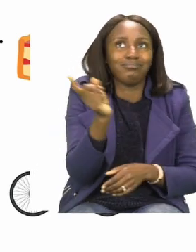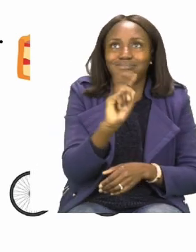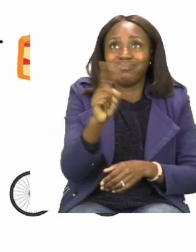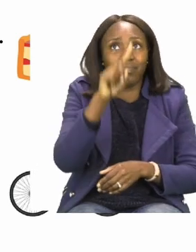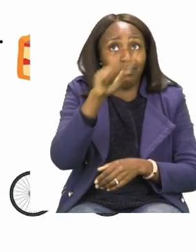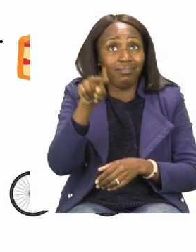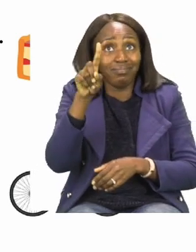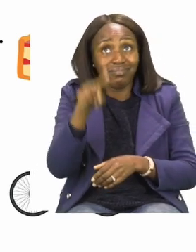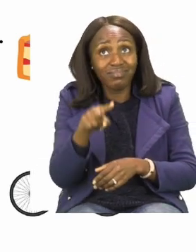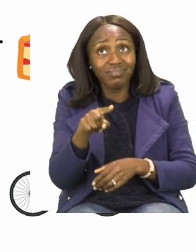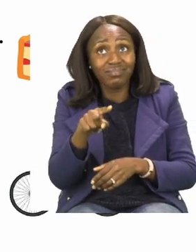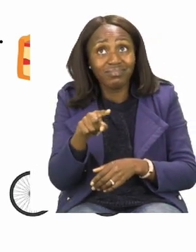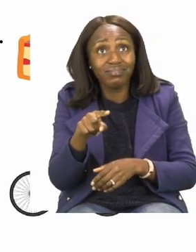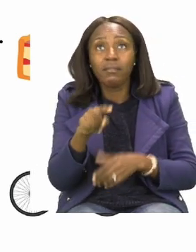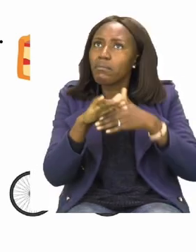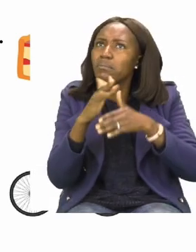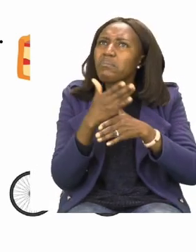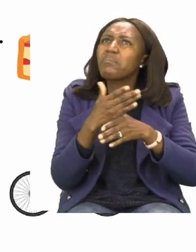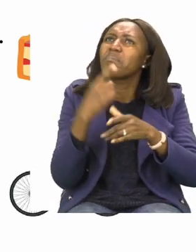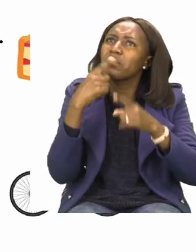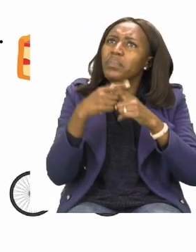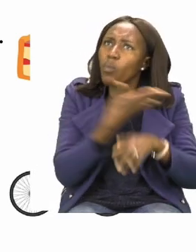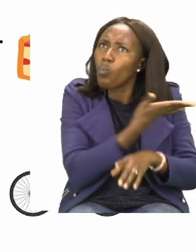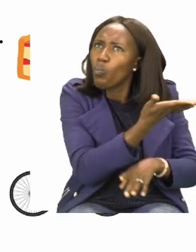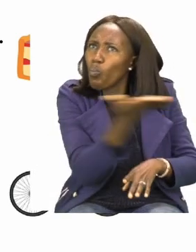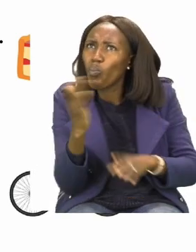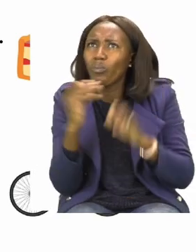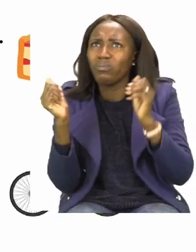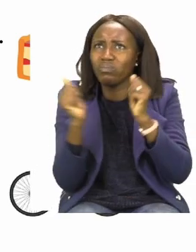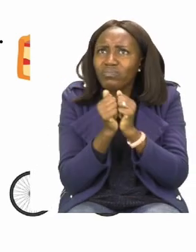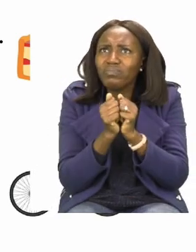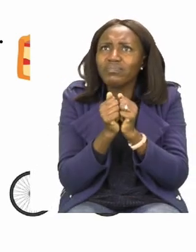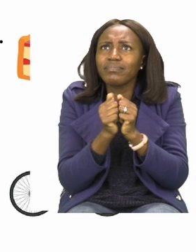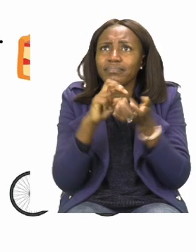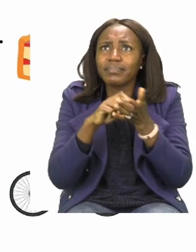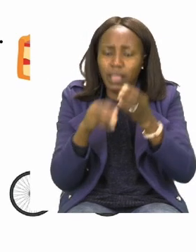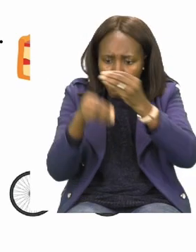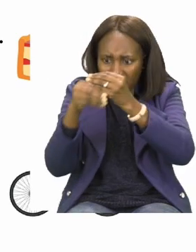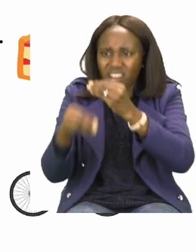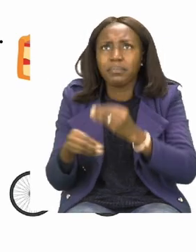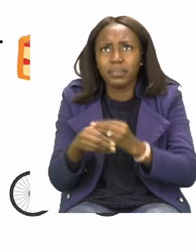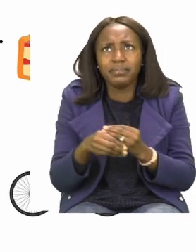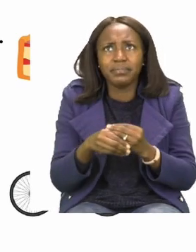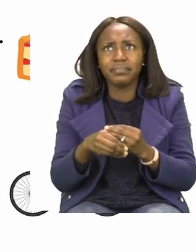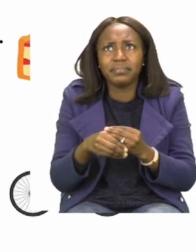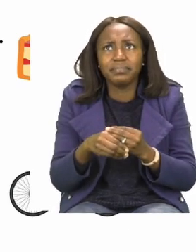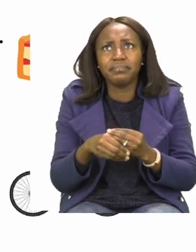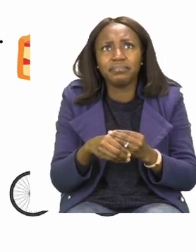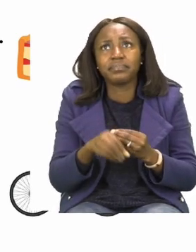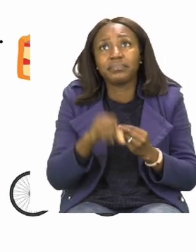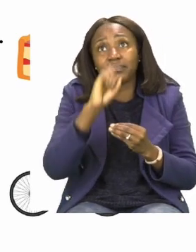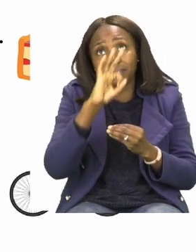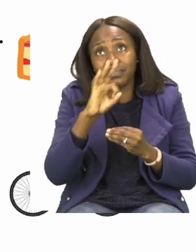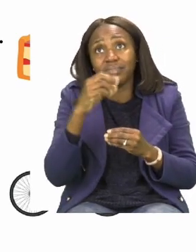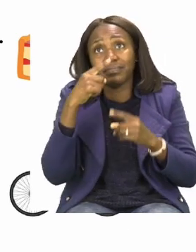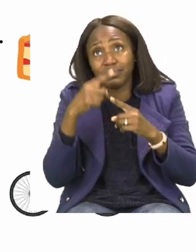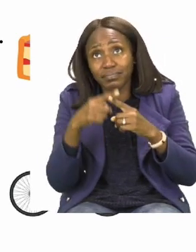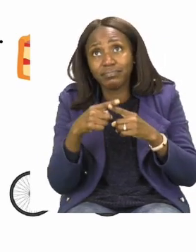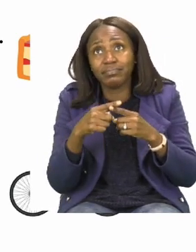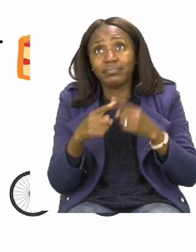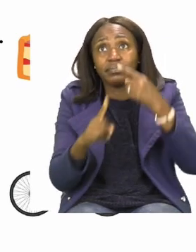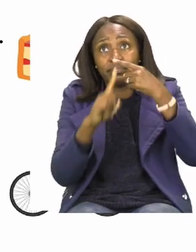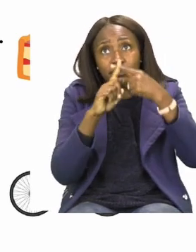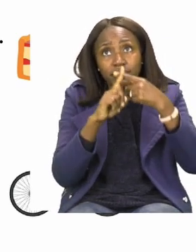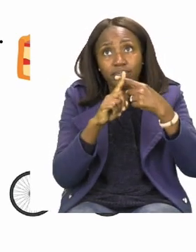because of the word all together. If you are saying adding, you're not really wrong, but